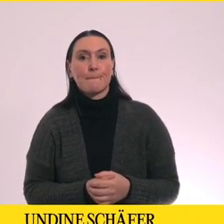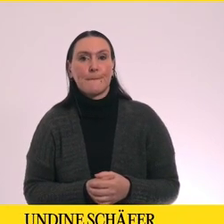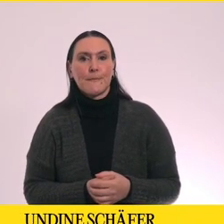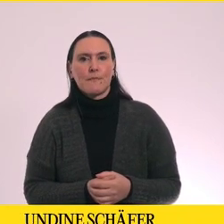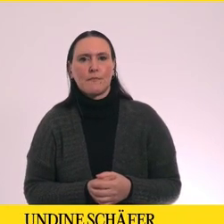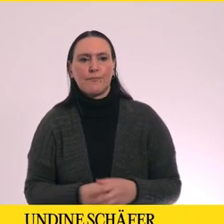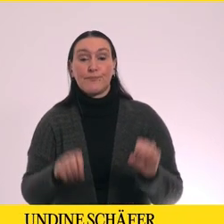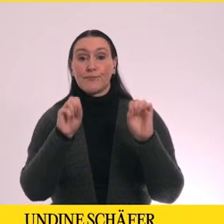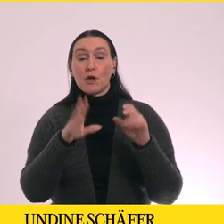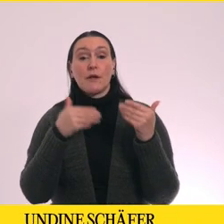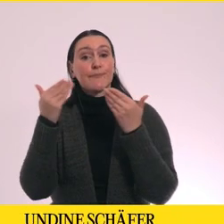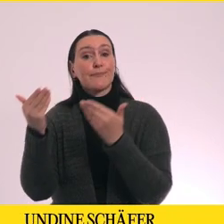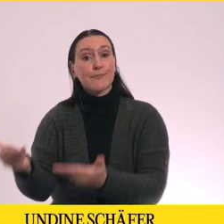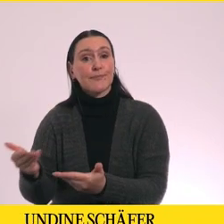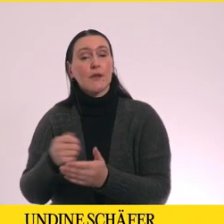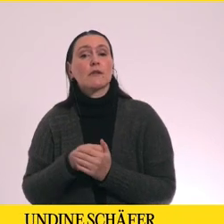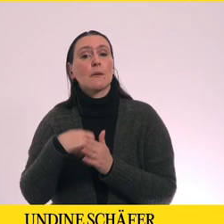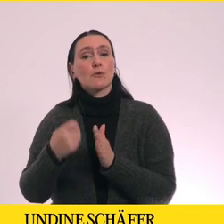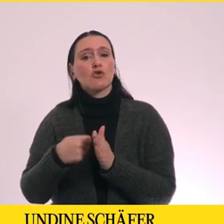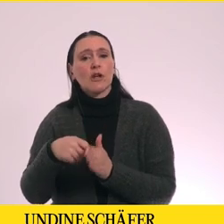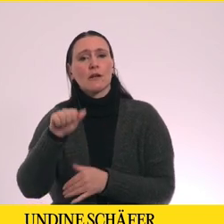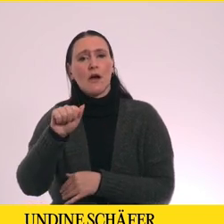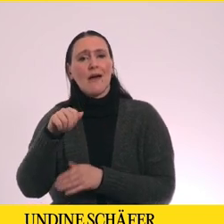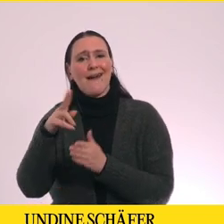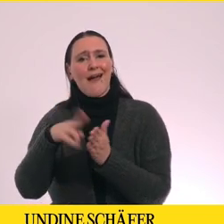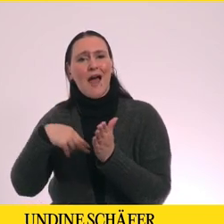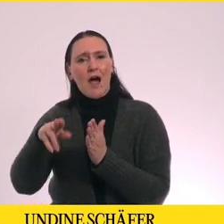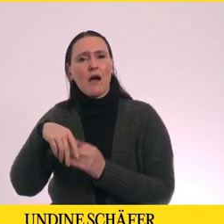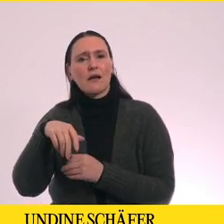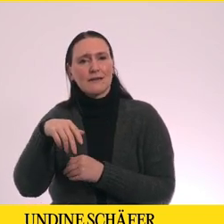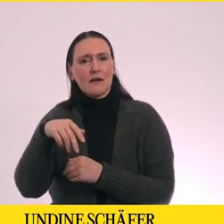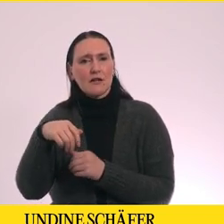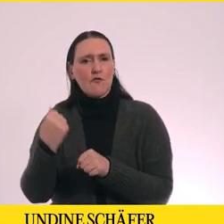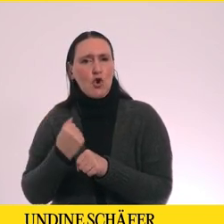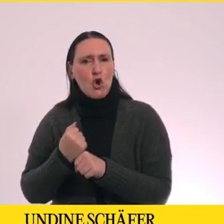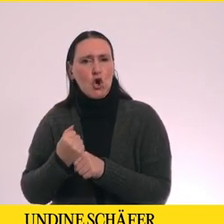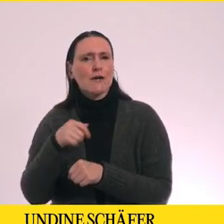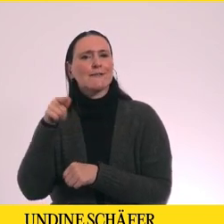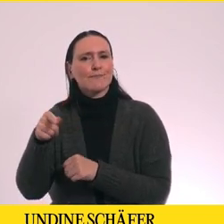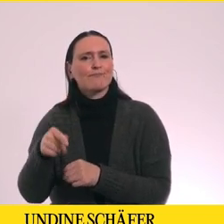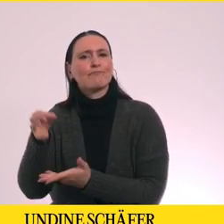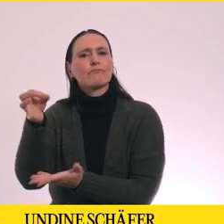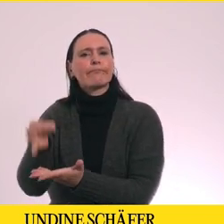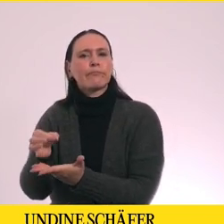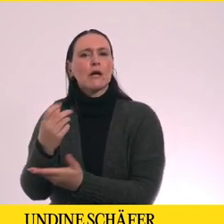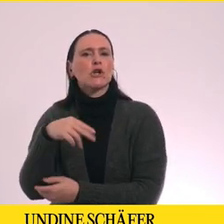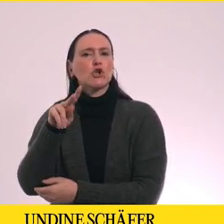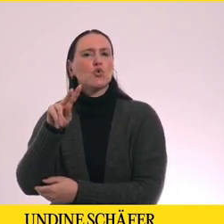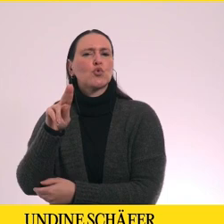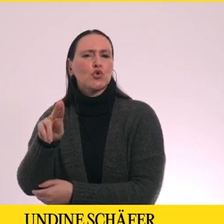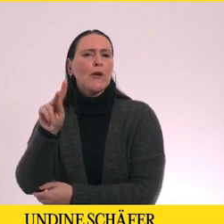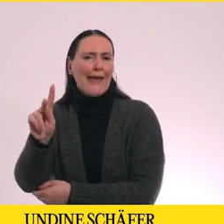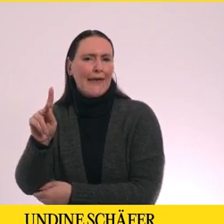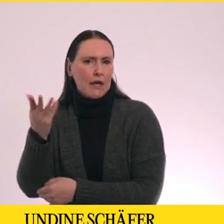Artworks, who are based in the south of the UK, and they're going to be sharing one screen.